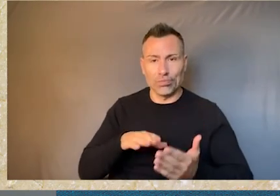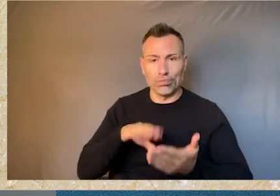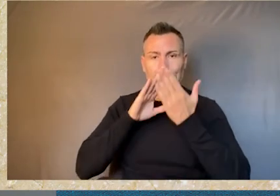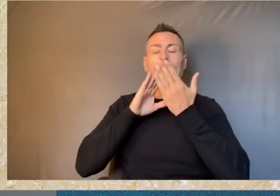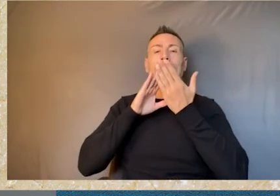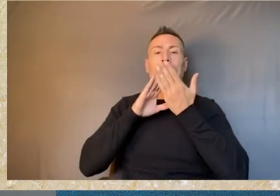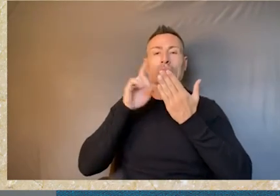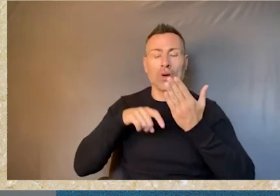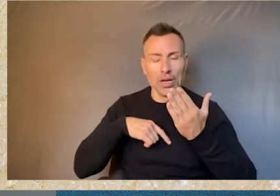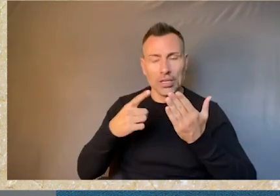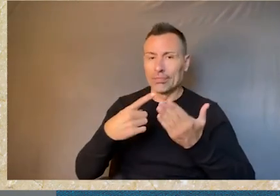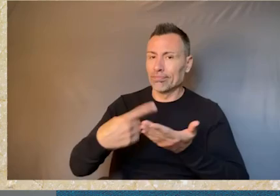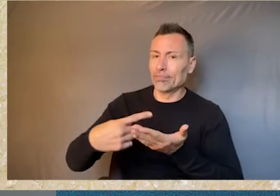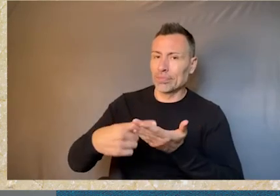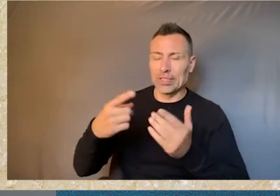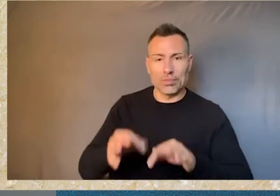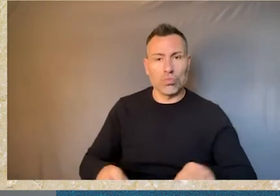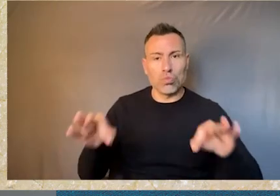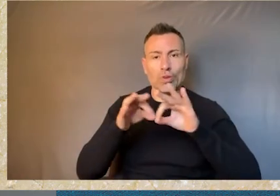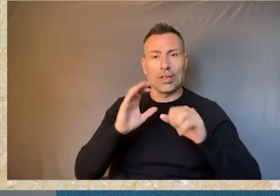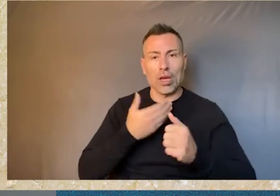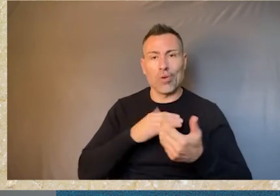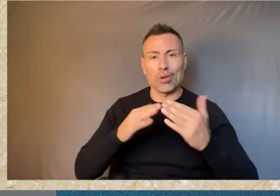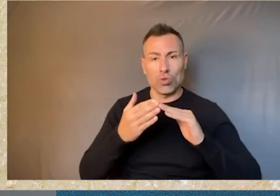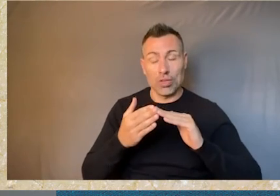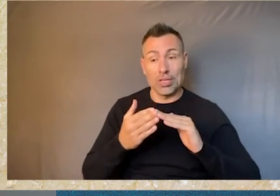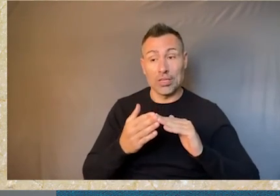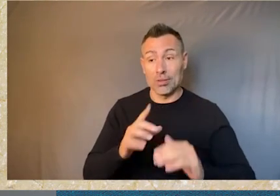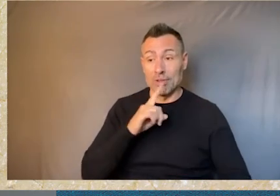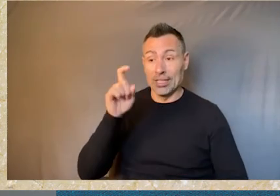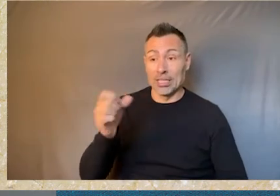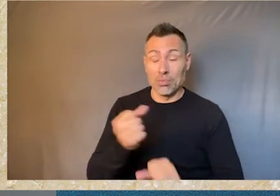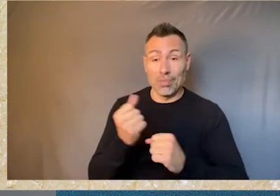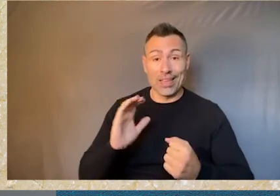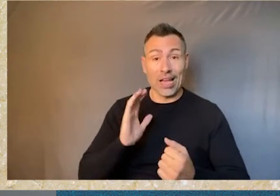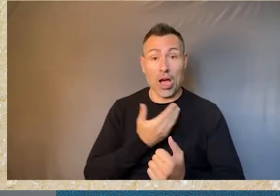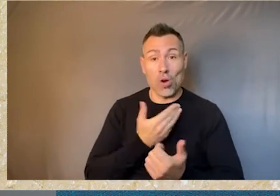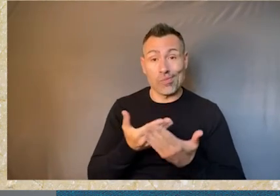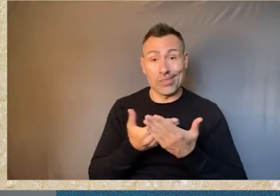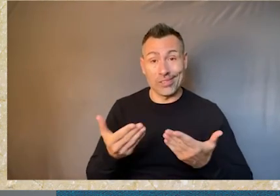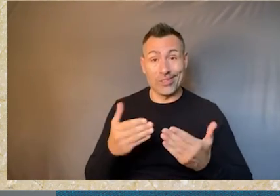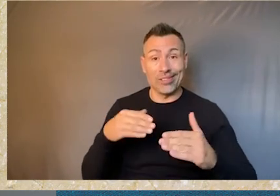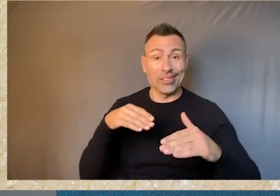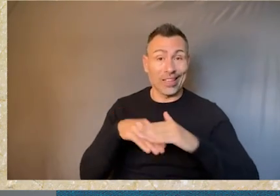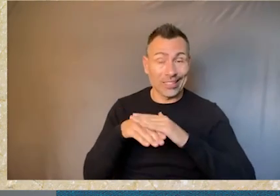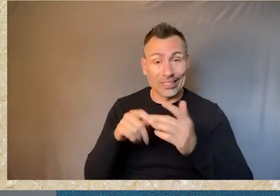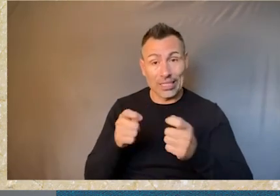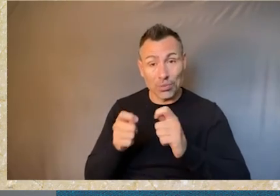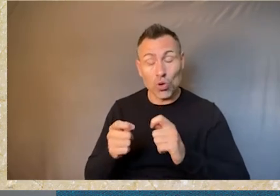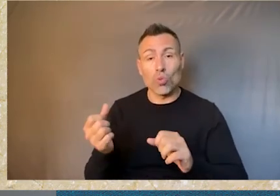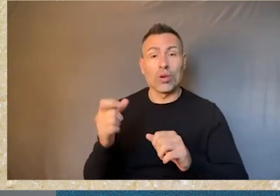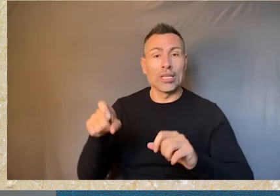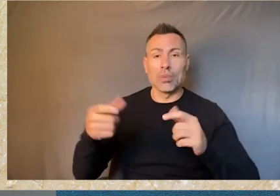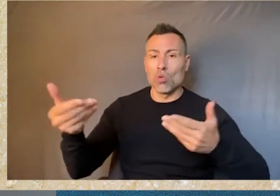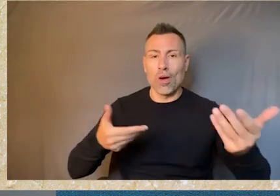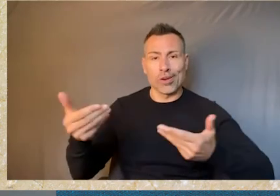is important in our community, so that we really do need to make our materials accessible. We need to be welcoming, we need to be